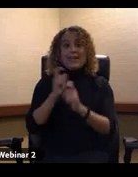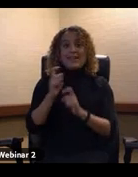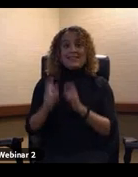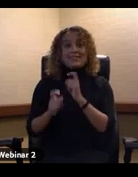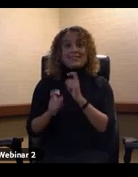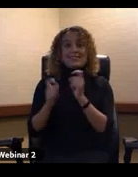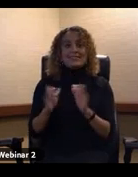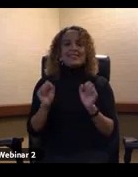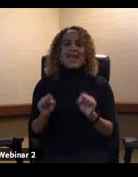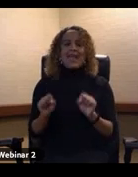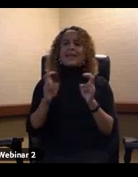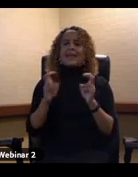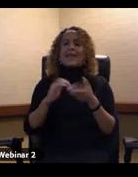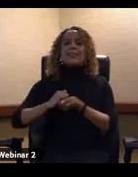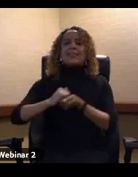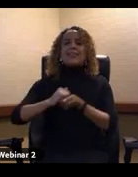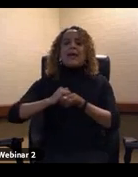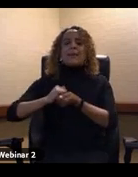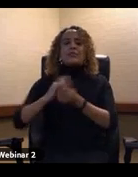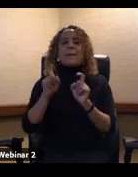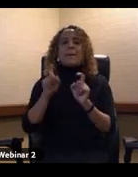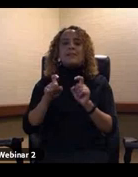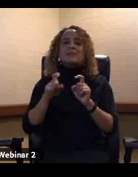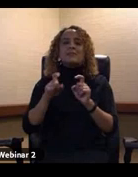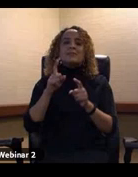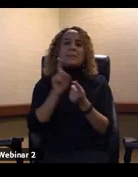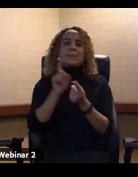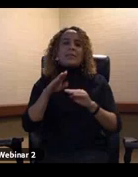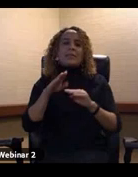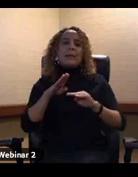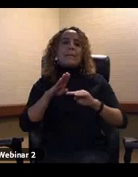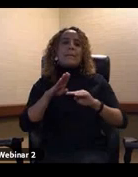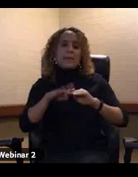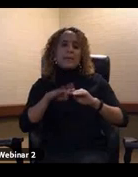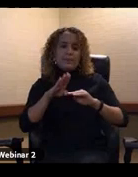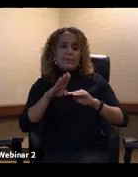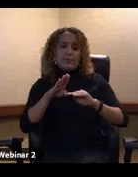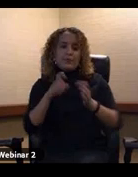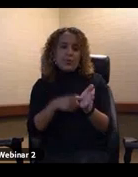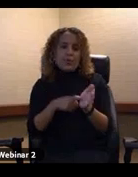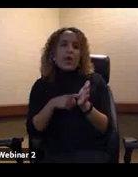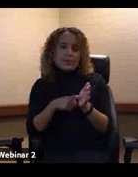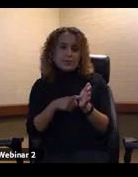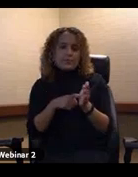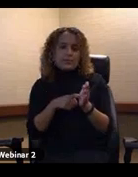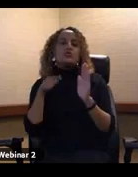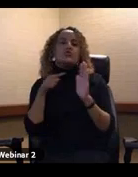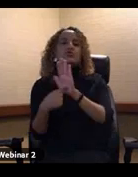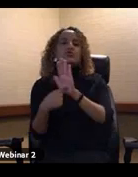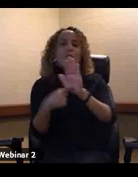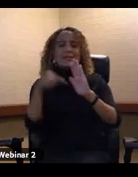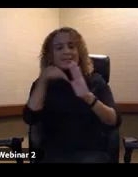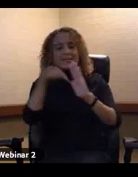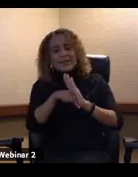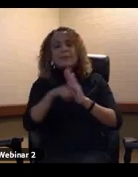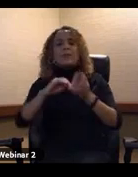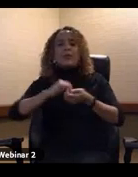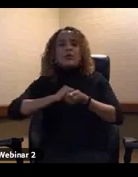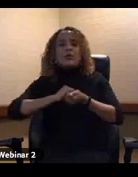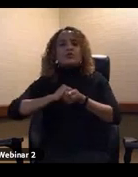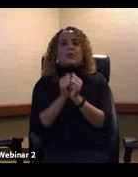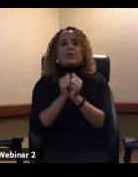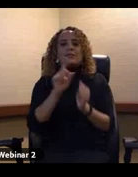also tweak their collaborative, but must meet the minimum requirements, which I'll talk about later, and show the continued deep partnership between mainstream victim